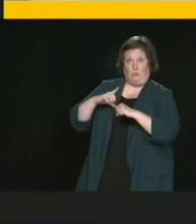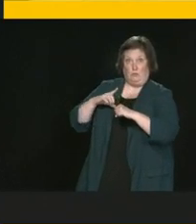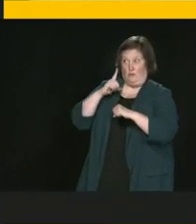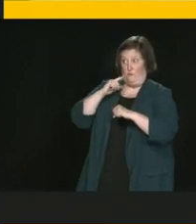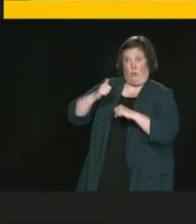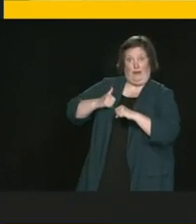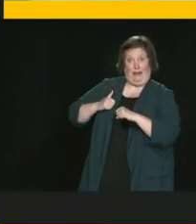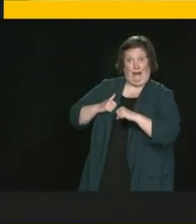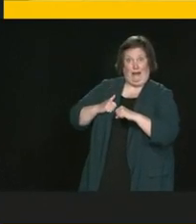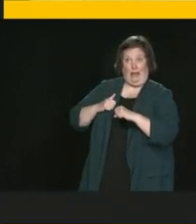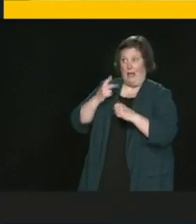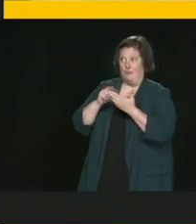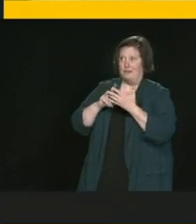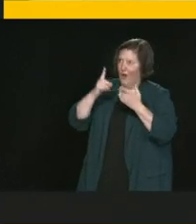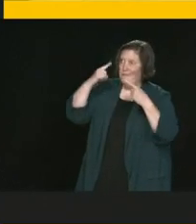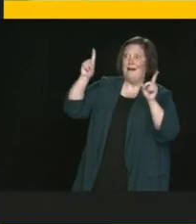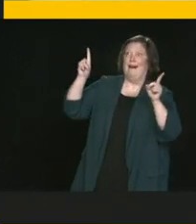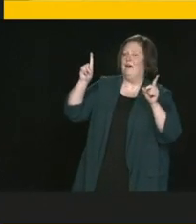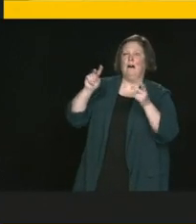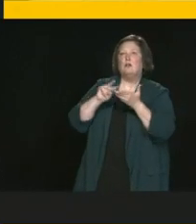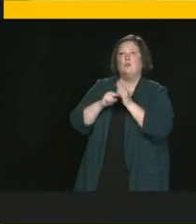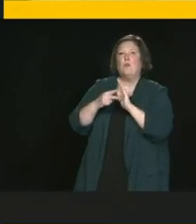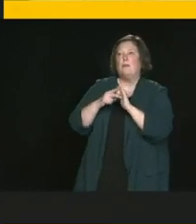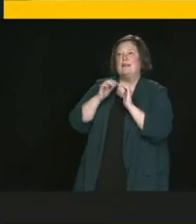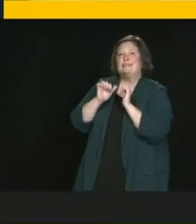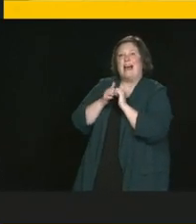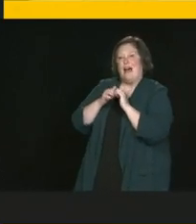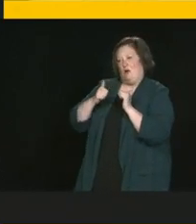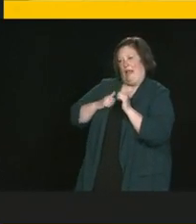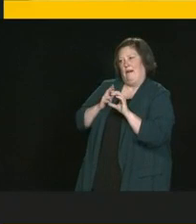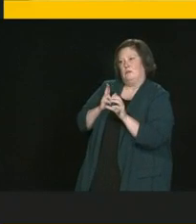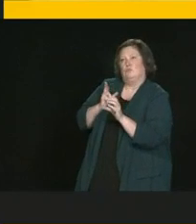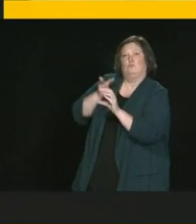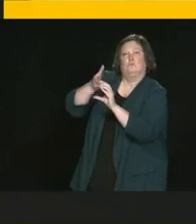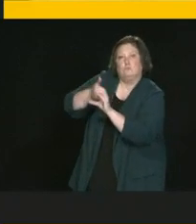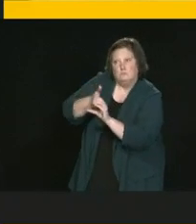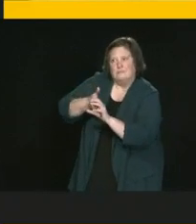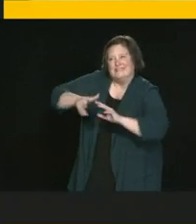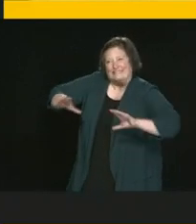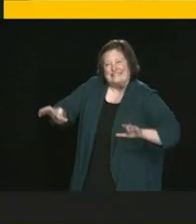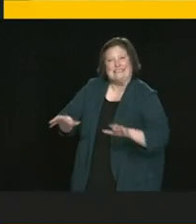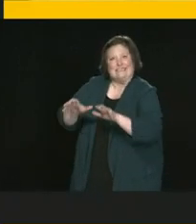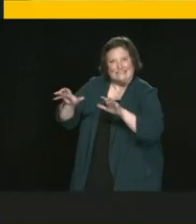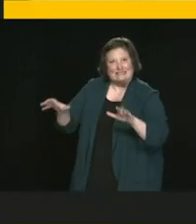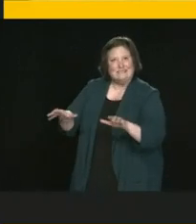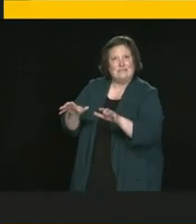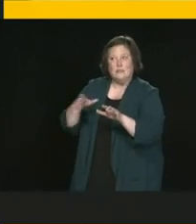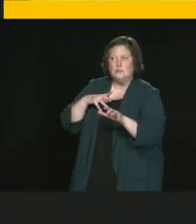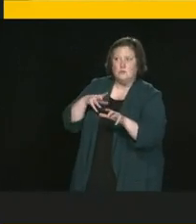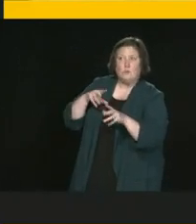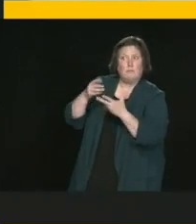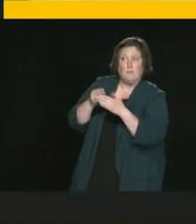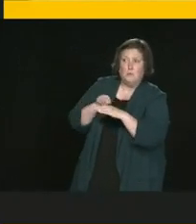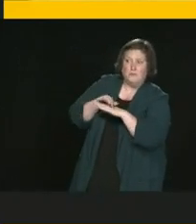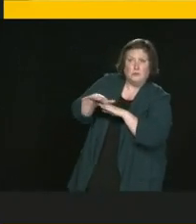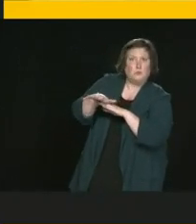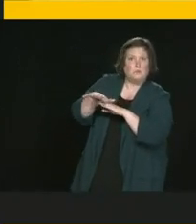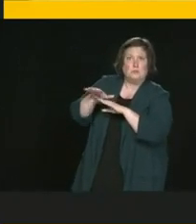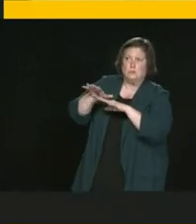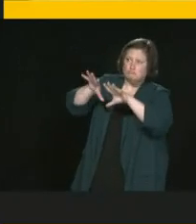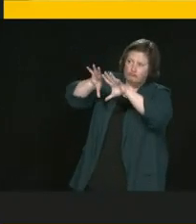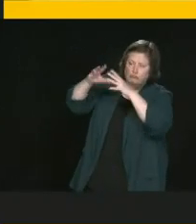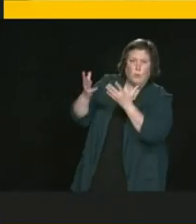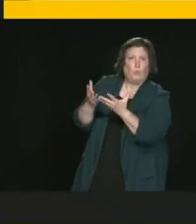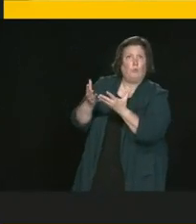not an end in itself. It's a means to an end. It's a way for Canada to continue to be influential and have an impact